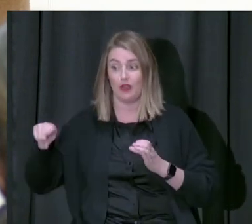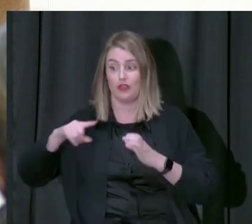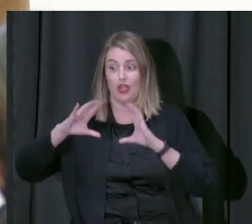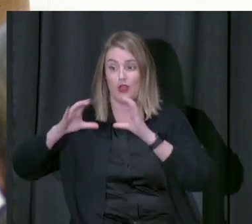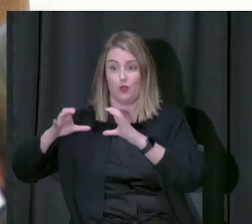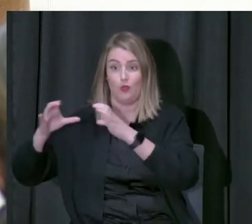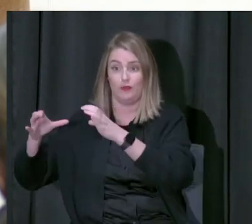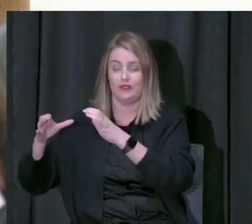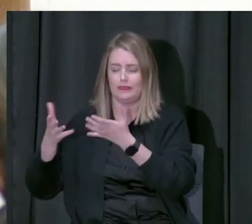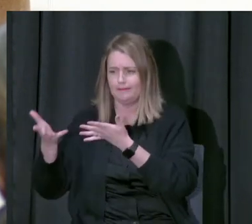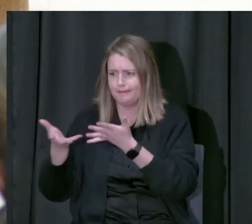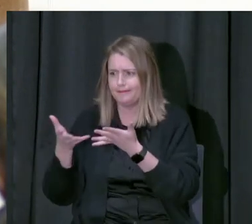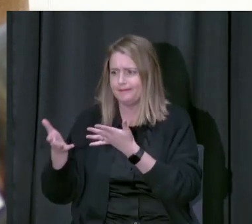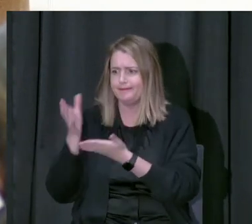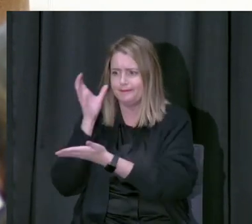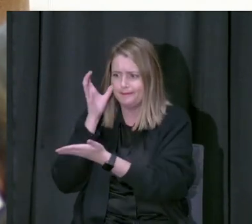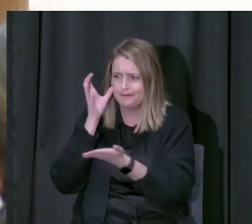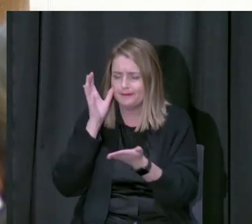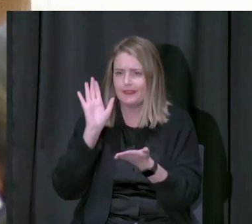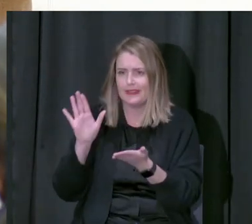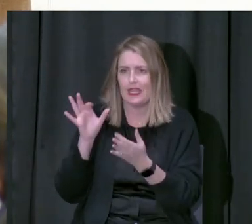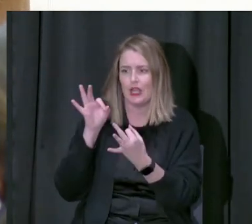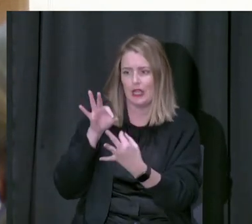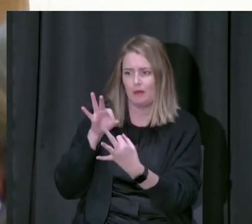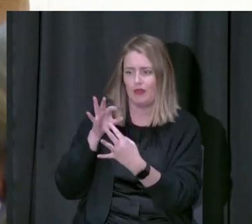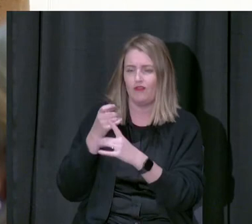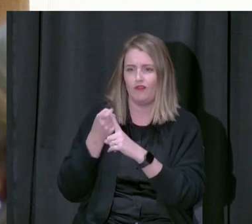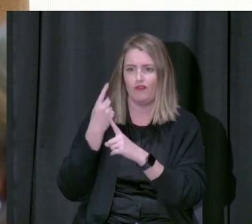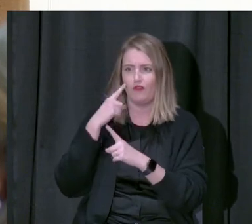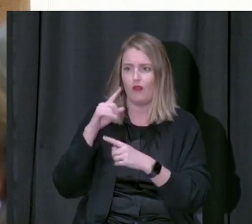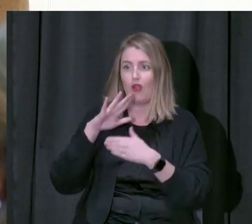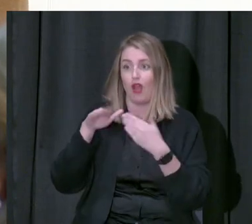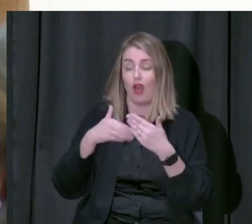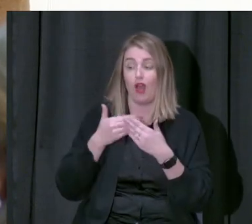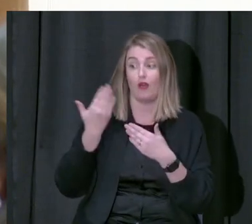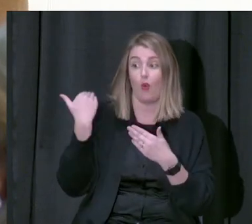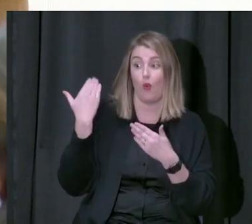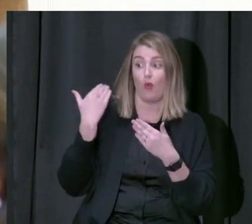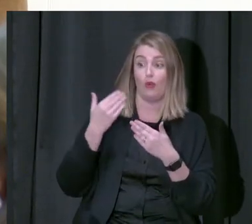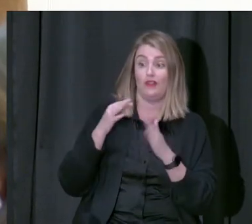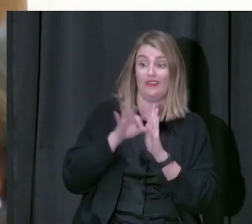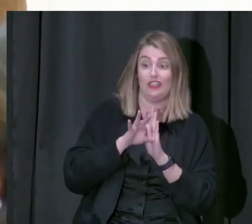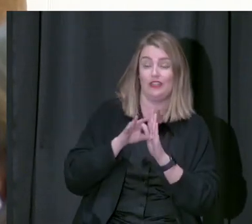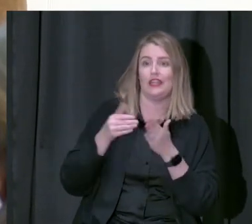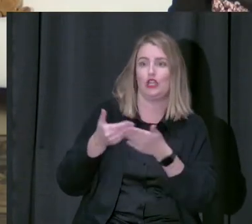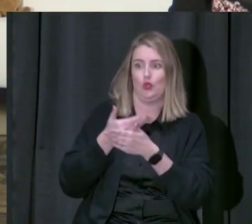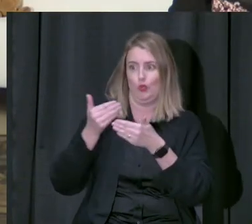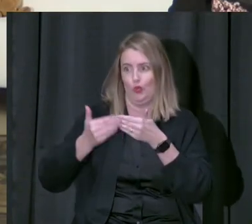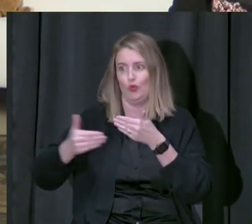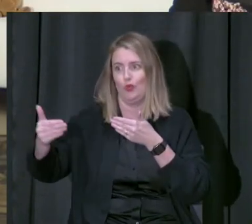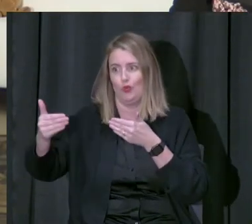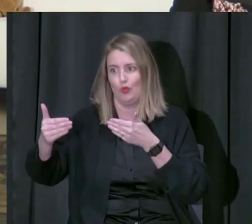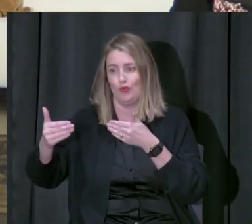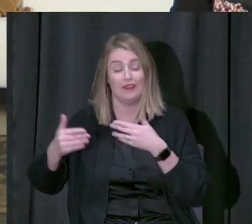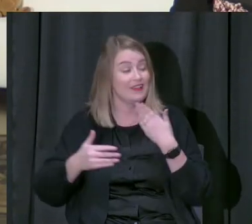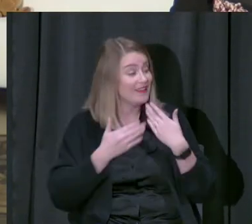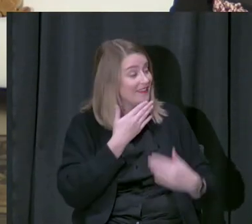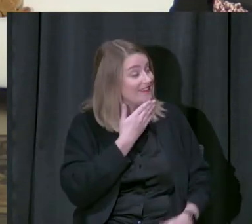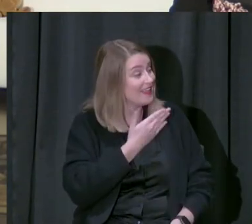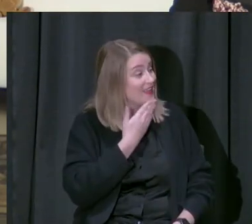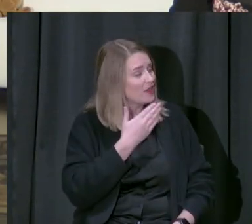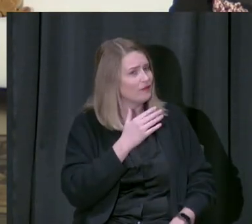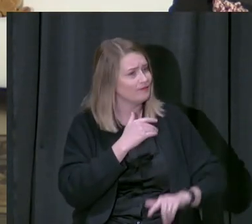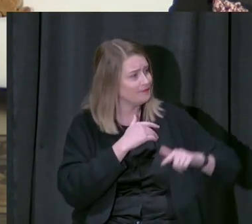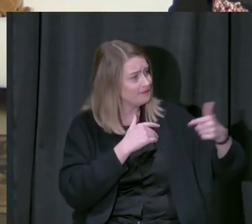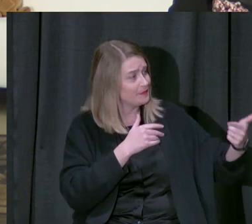that we can get their input for old and new features that we are building. Thank you, Pamra. Tara, what can people expect